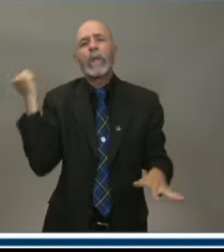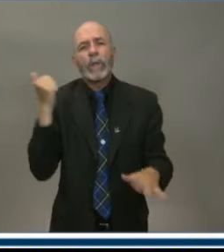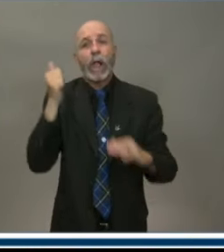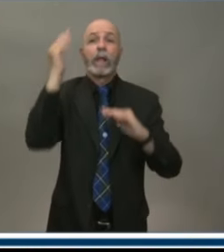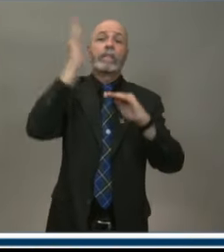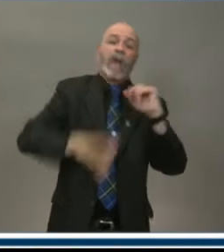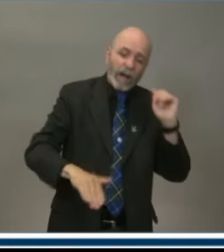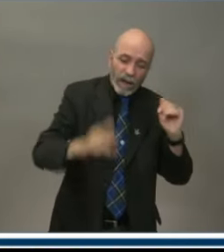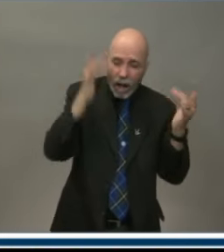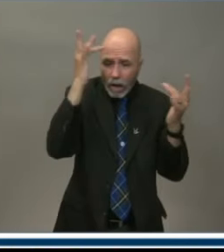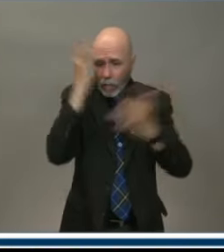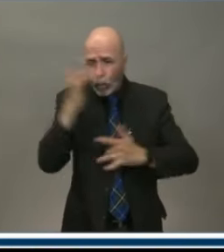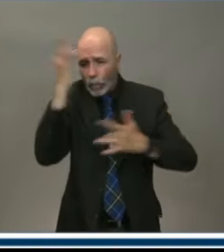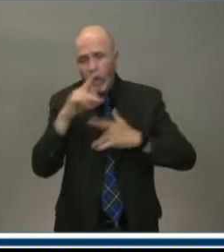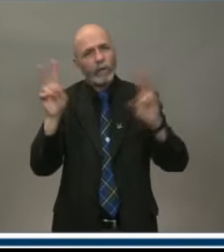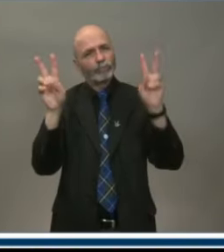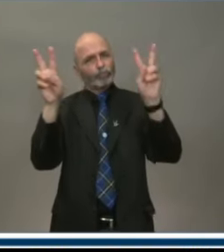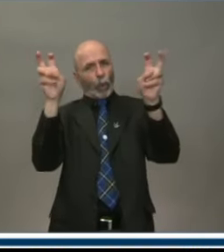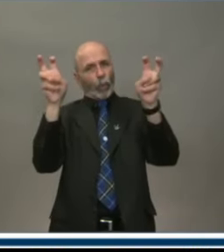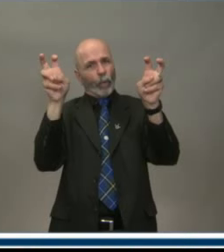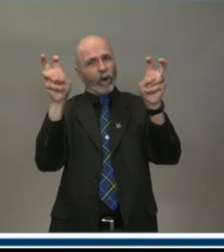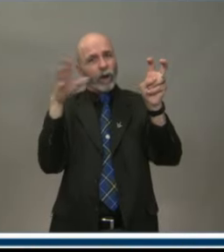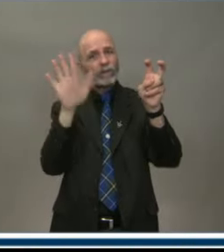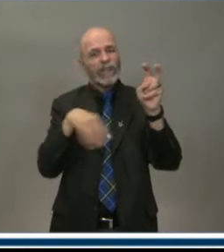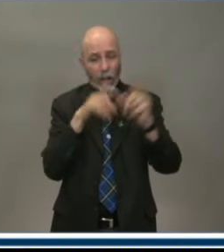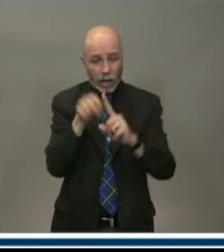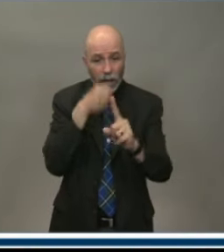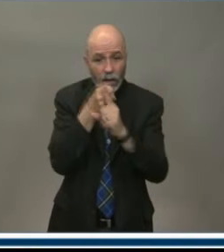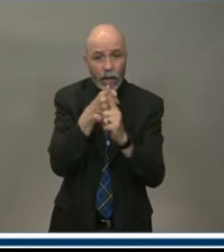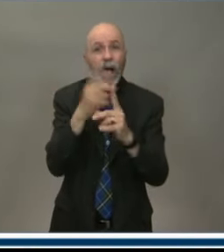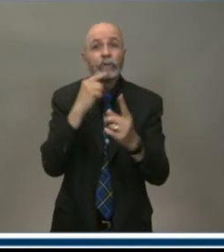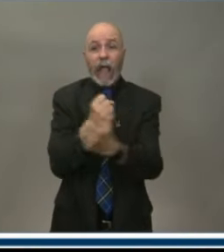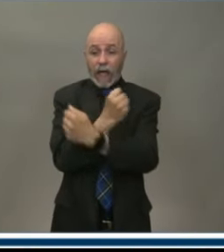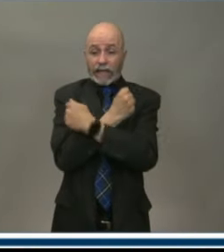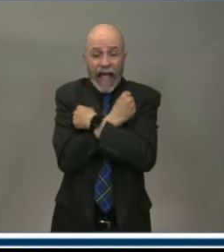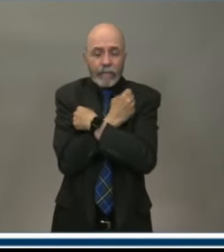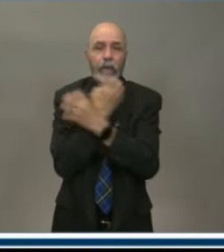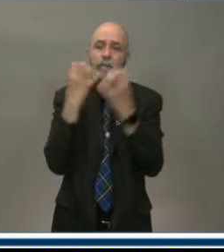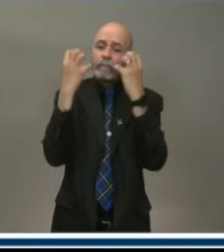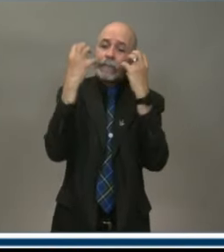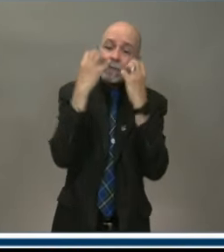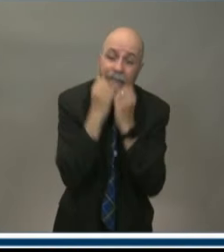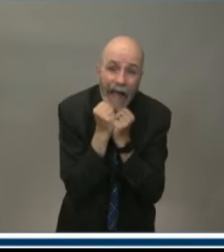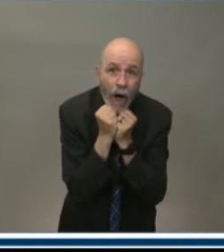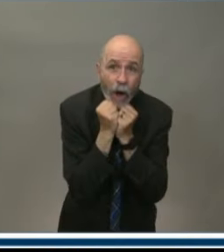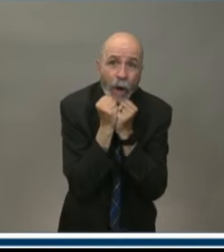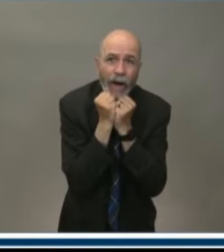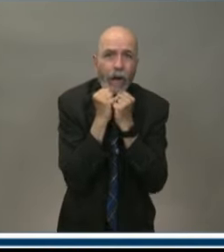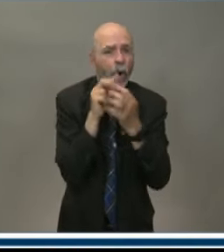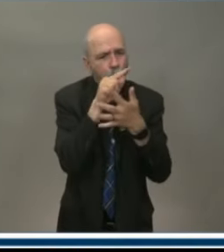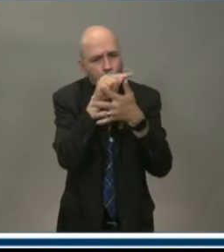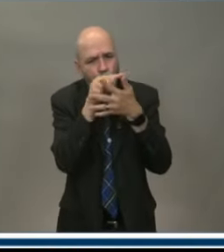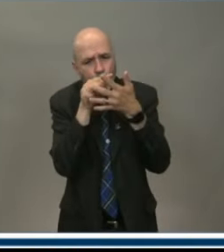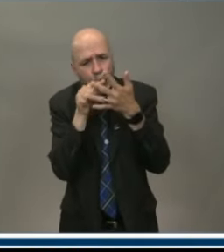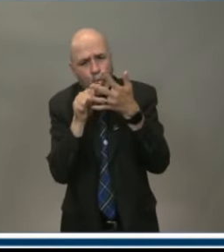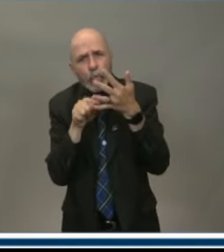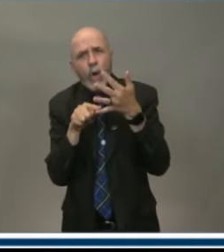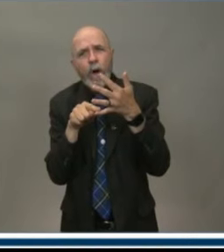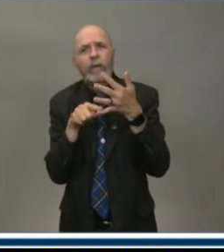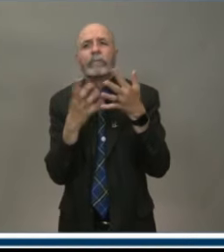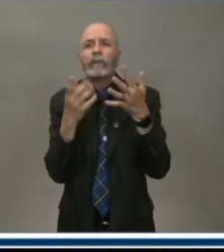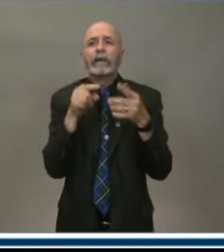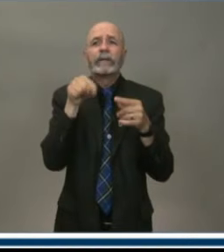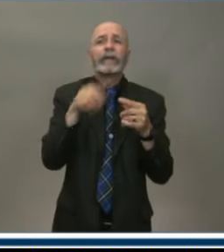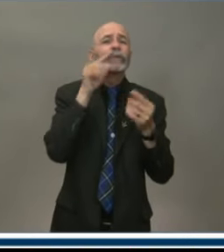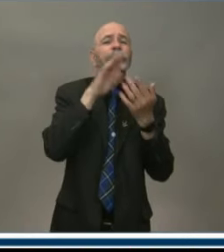if our love and caring for each other guides our collective response to COVID-19 and becomes the legacy that we all leave